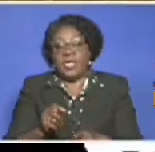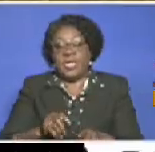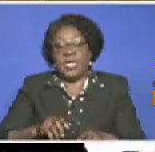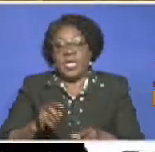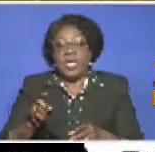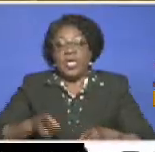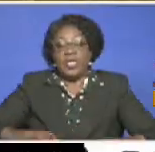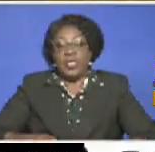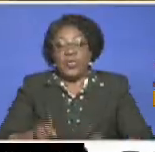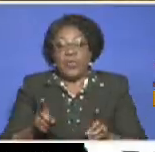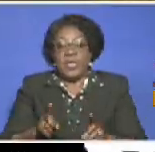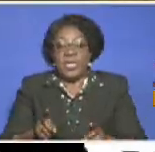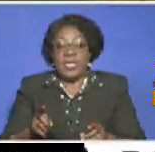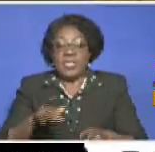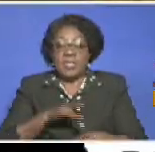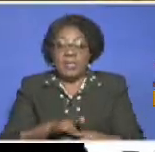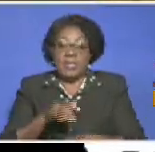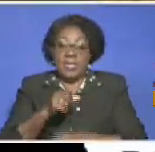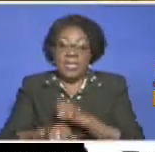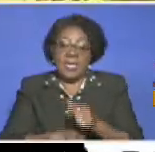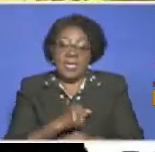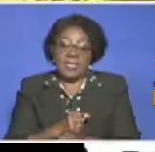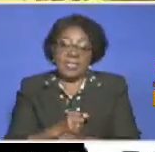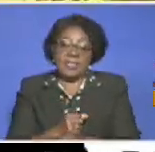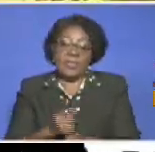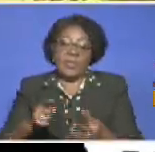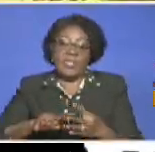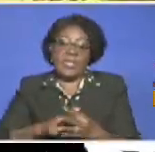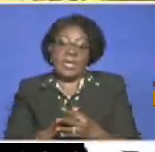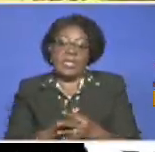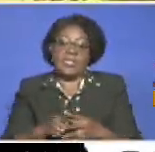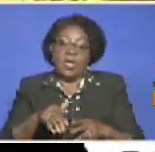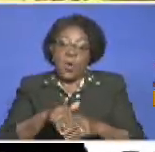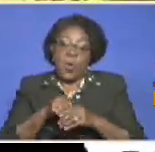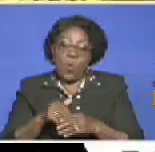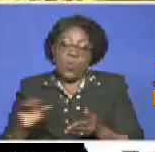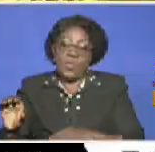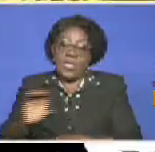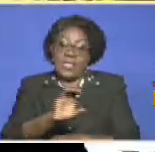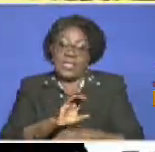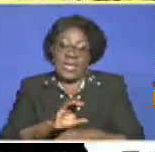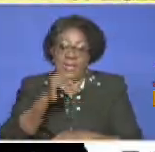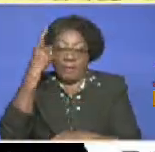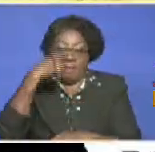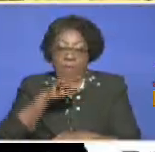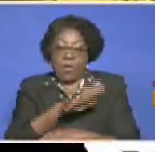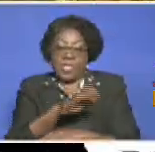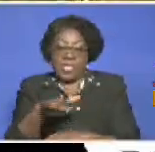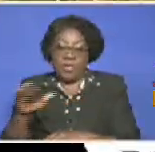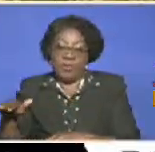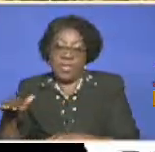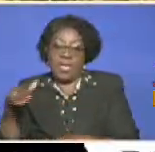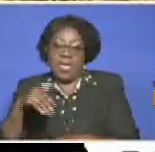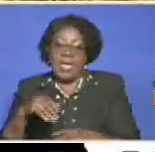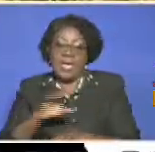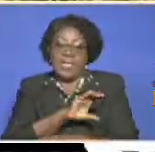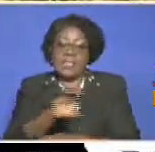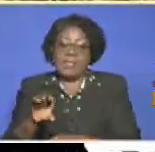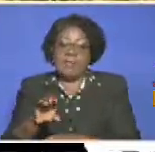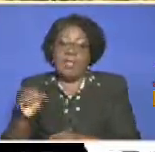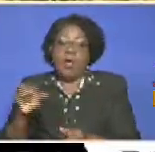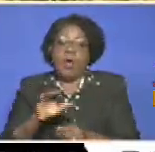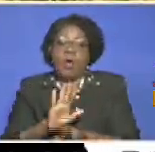formative years that propelled him into now running his own center for kids. Nestled in the heart of the Centerville community, every other